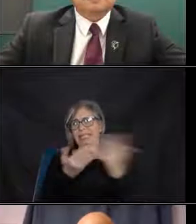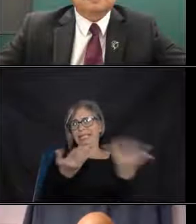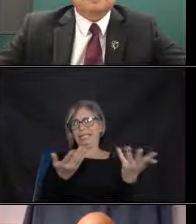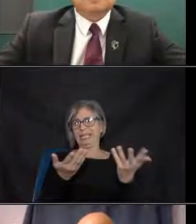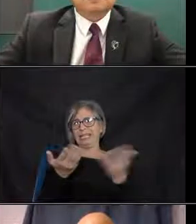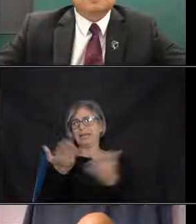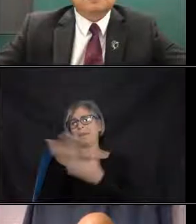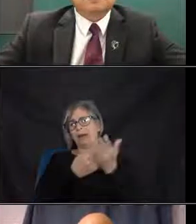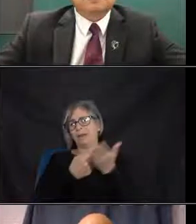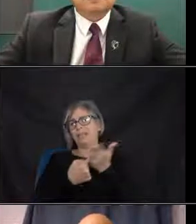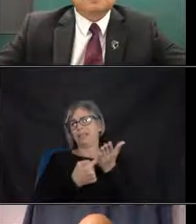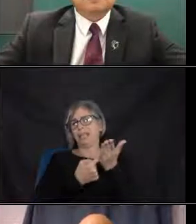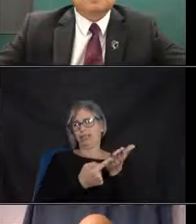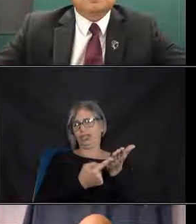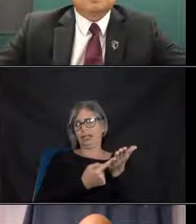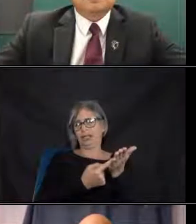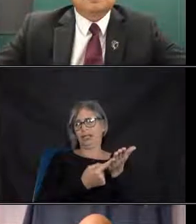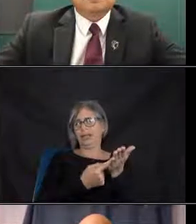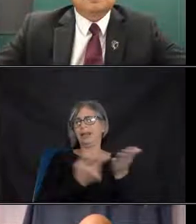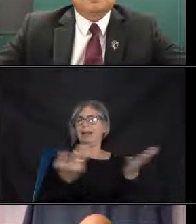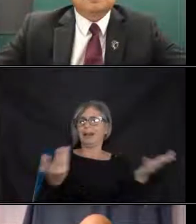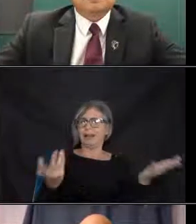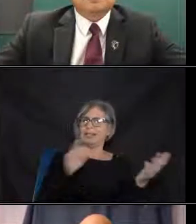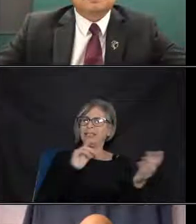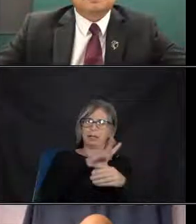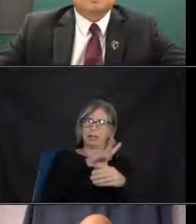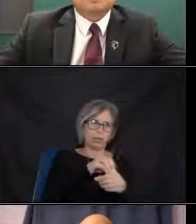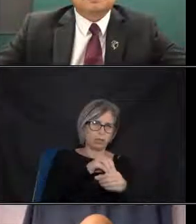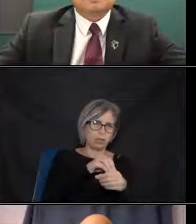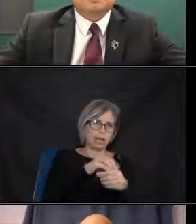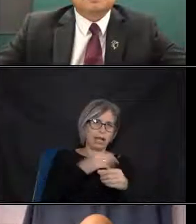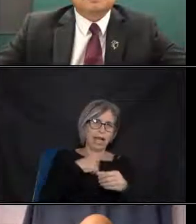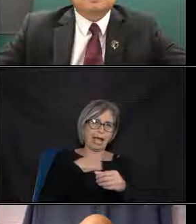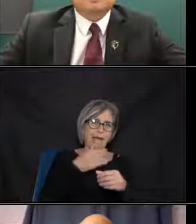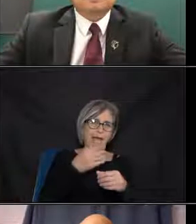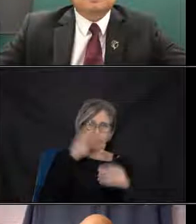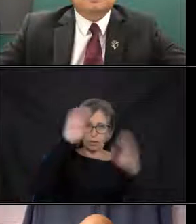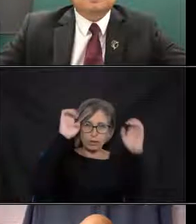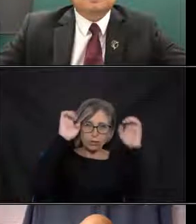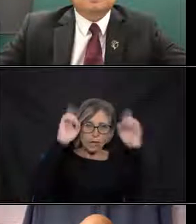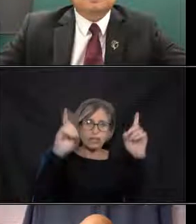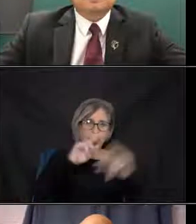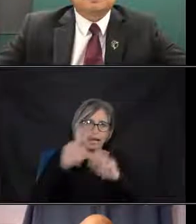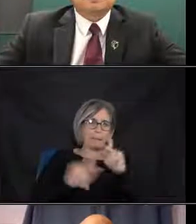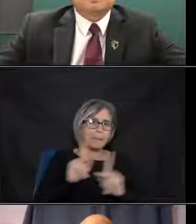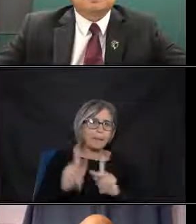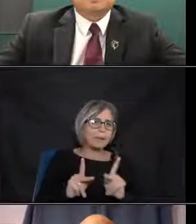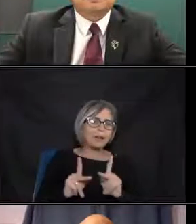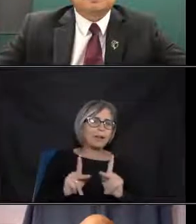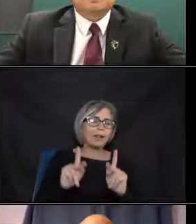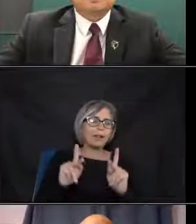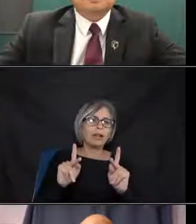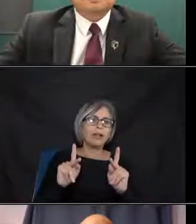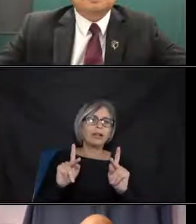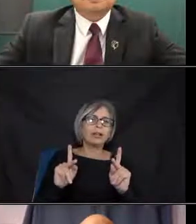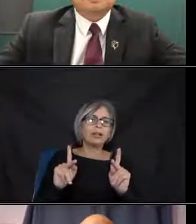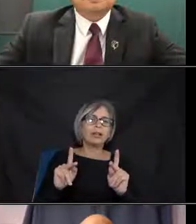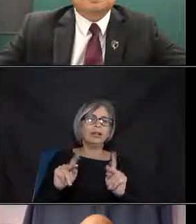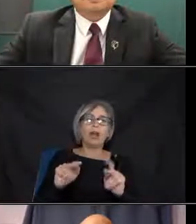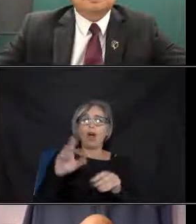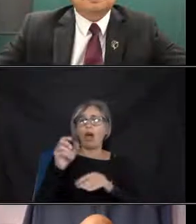the discussion, so I won't necessarily stand in its way, but the path I'm looking for is to educate people that all-terrain vehicles and